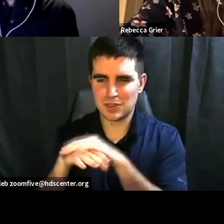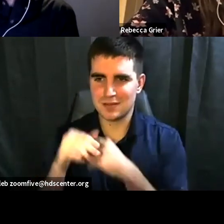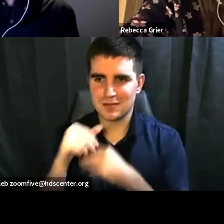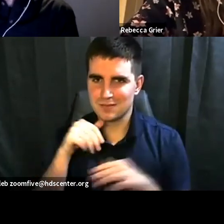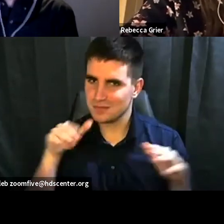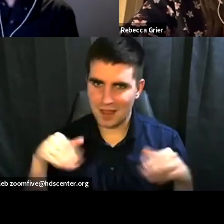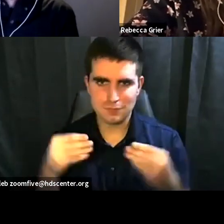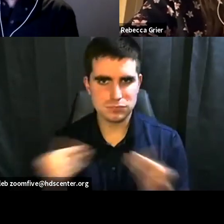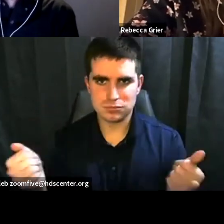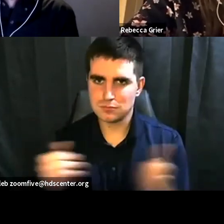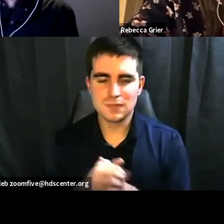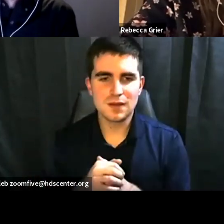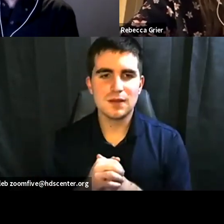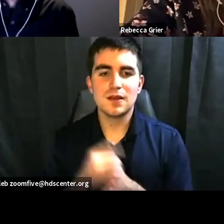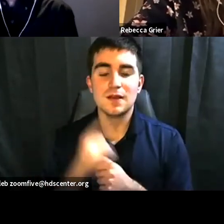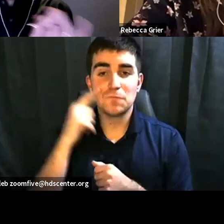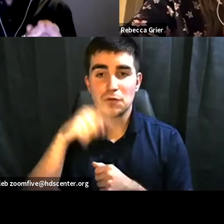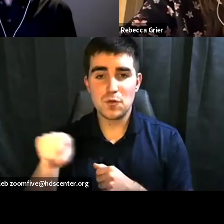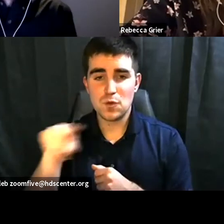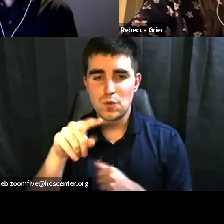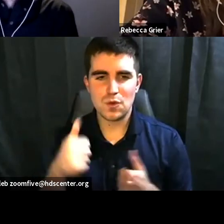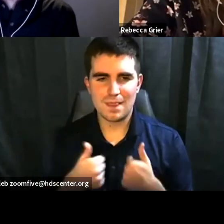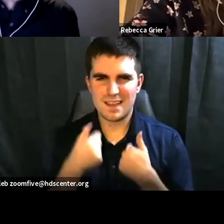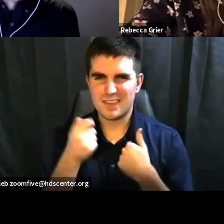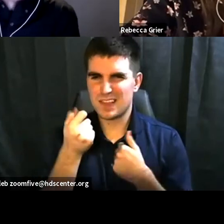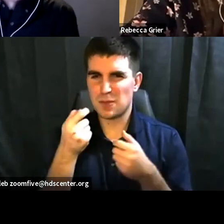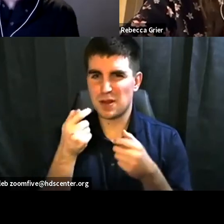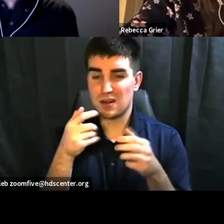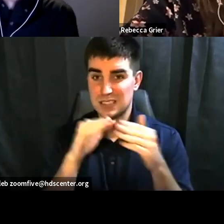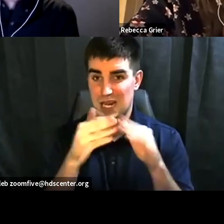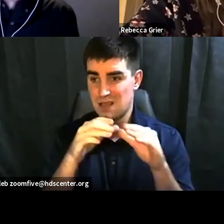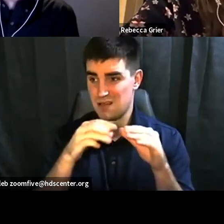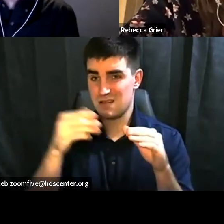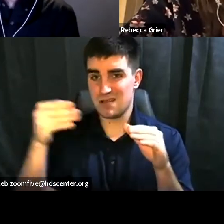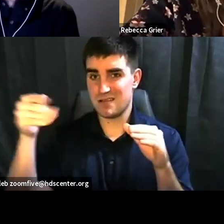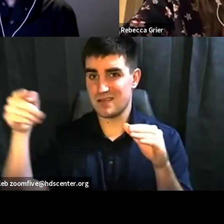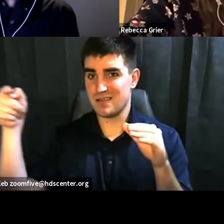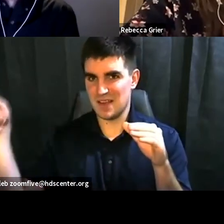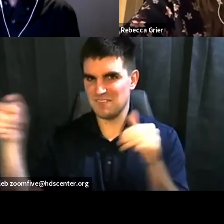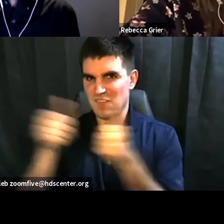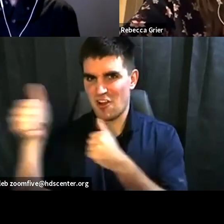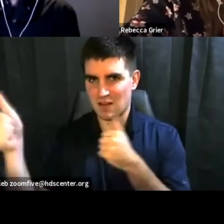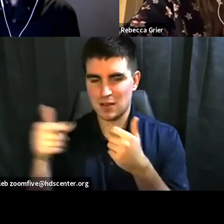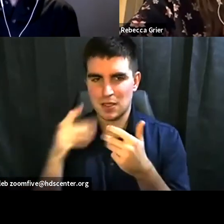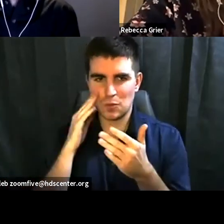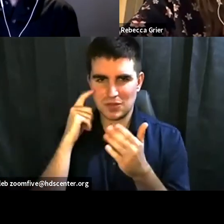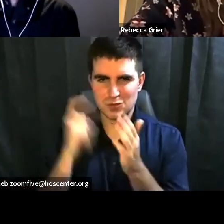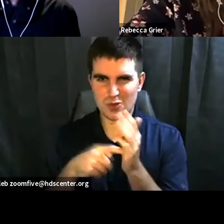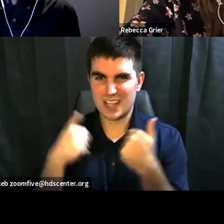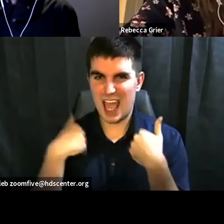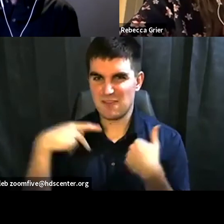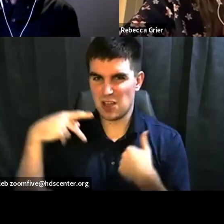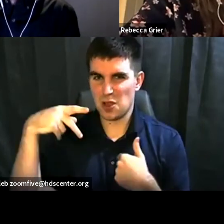So for those of you who live a little farther out, you may notice that there'll be a Port Authority bus